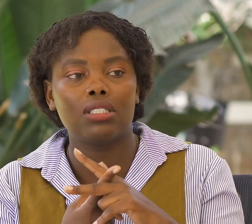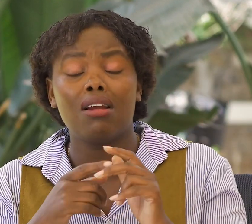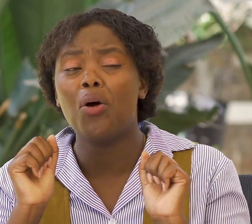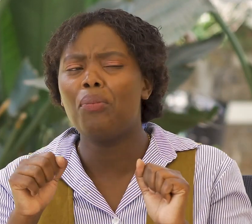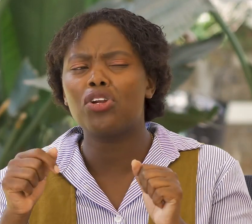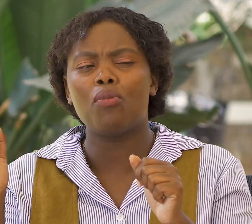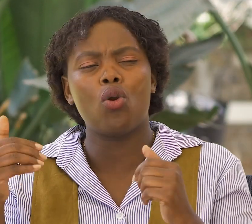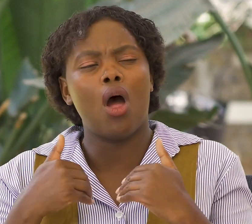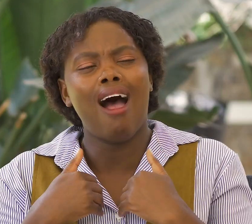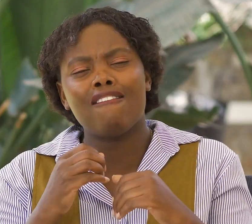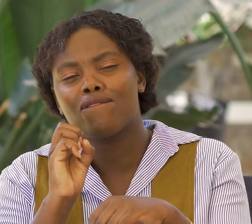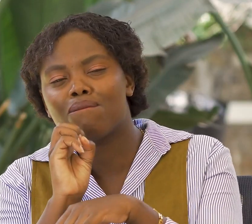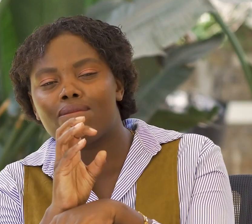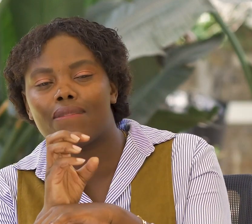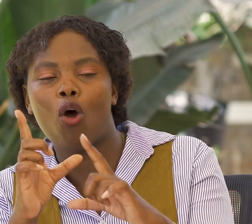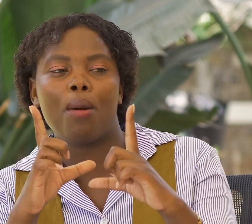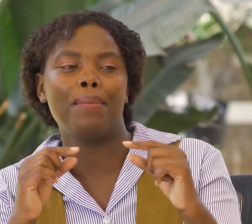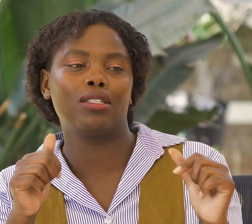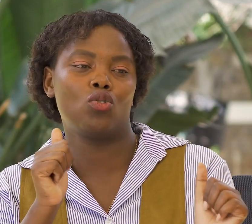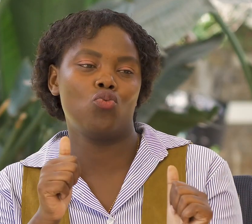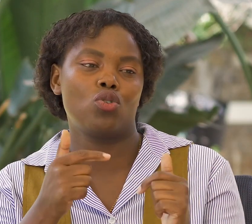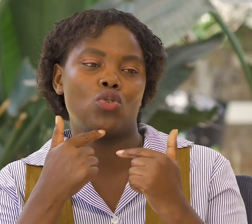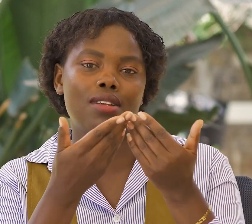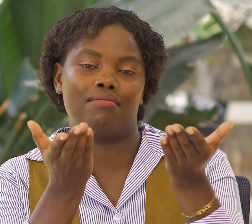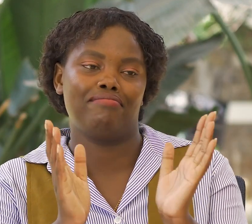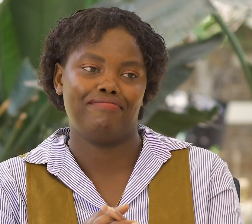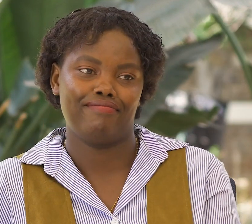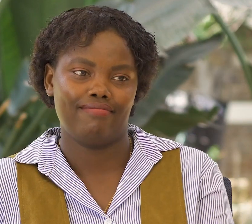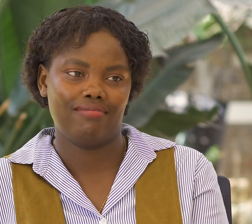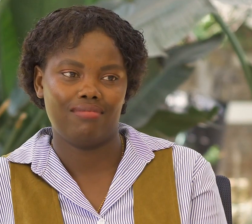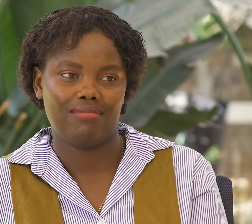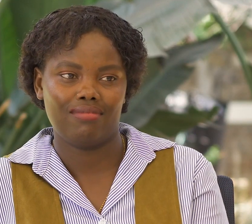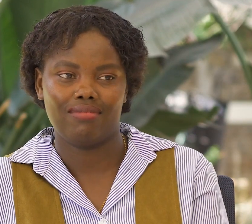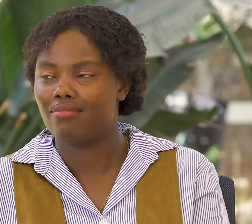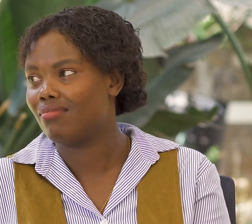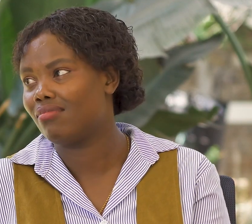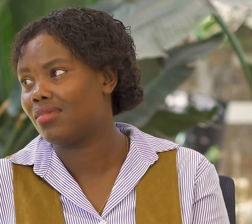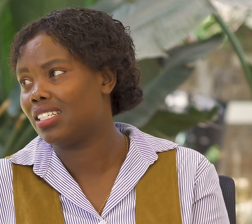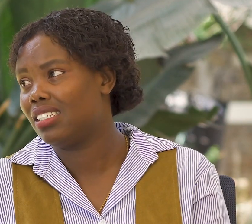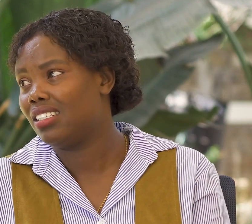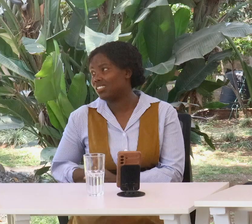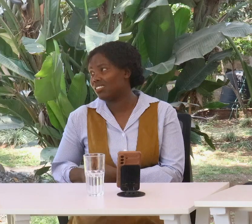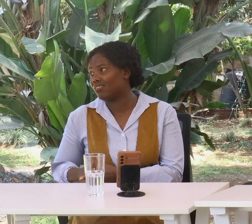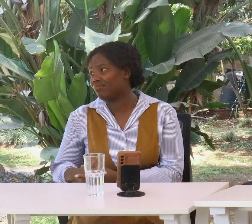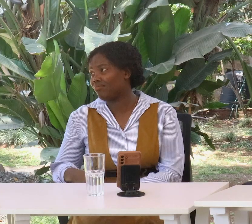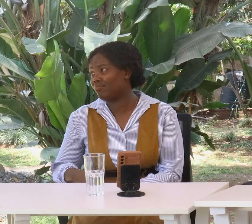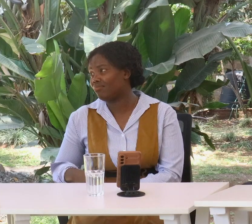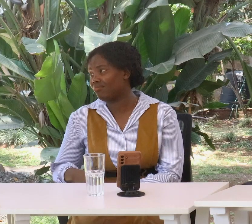finding it very hard, maybe to find a counselor. Please tell them where to get help.